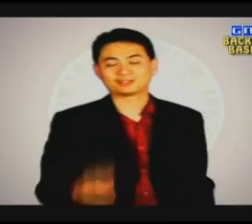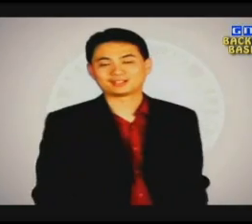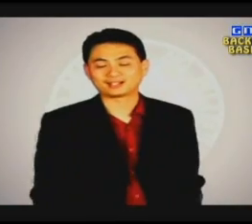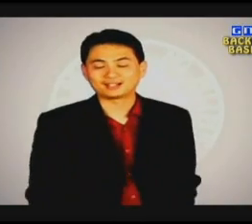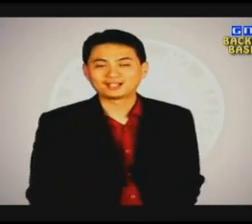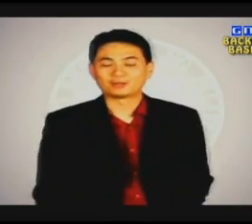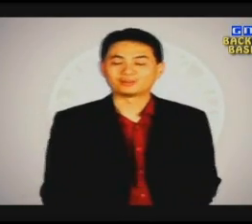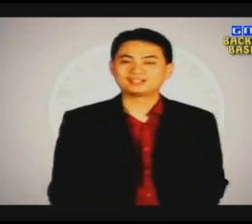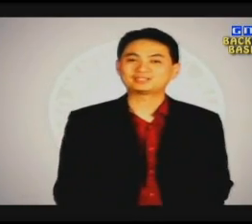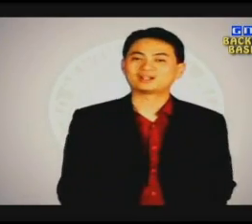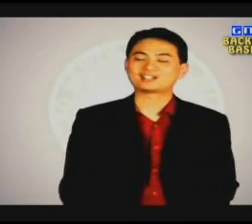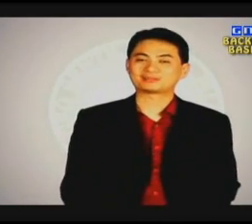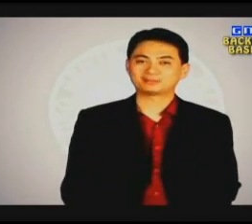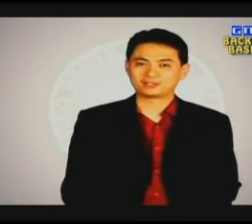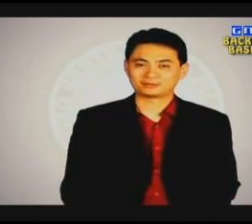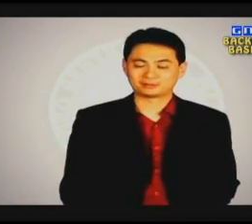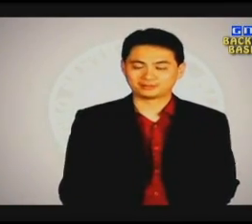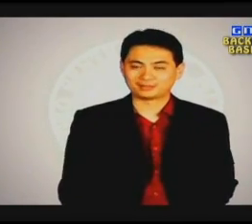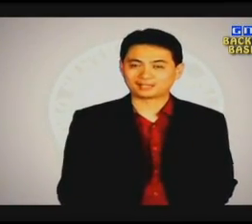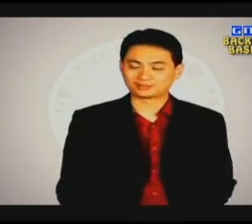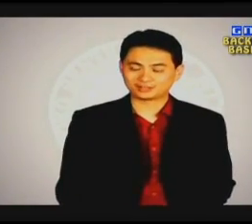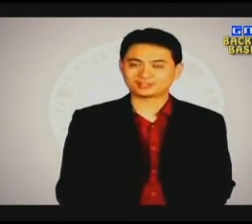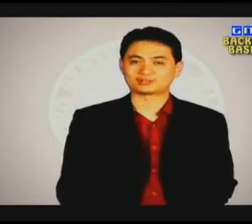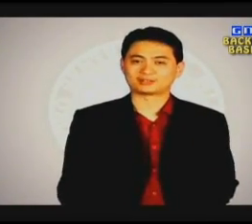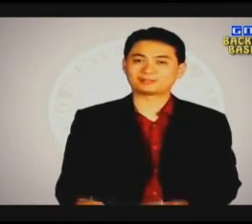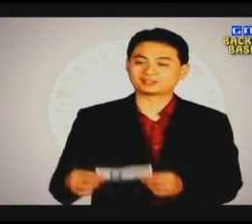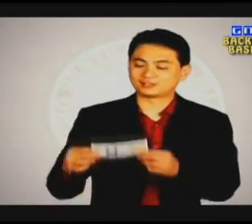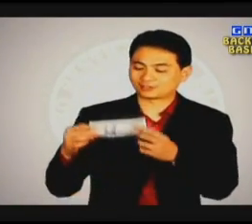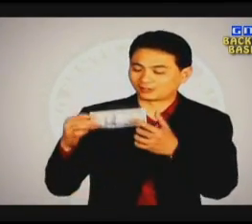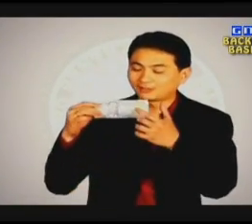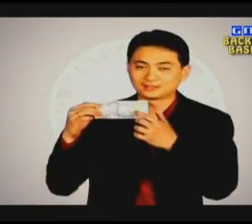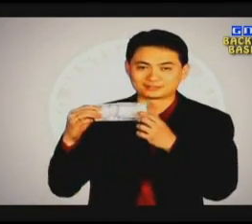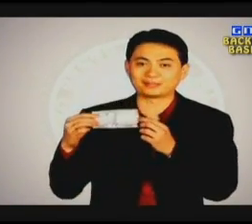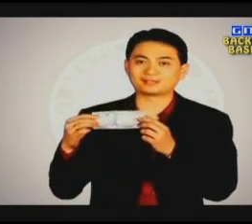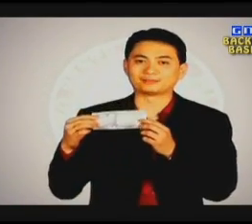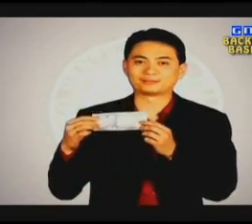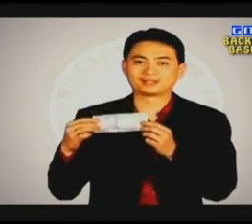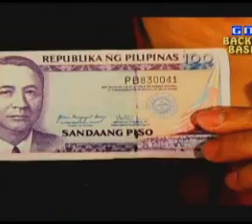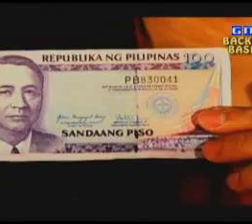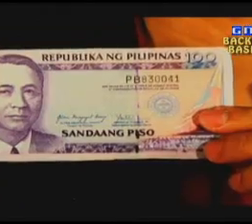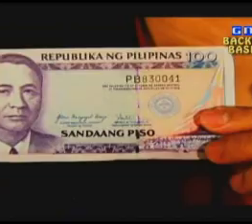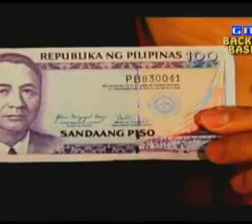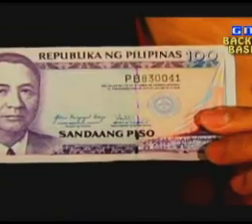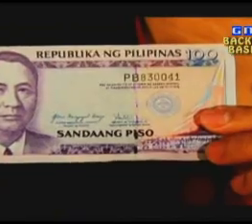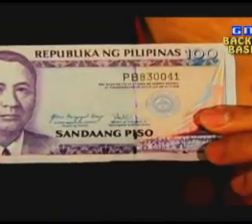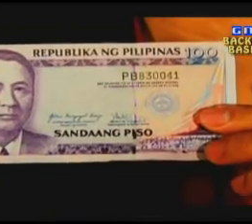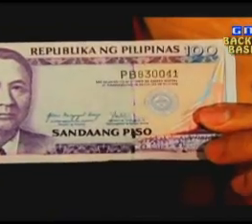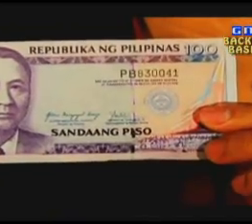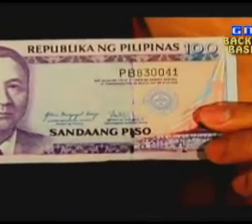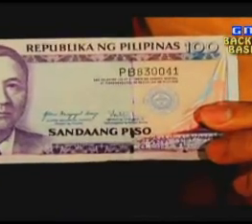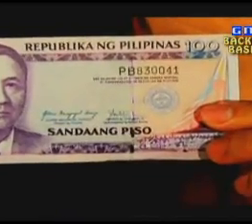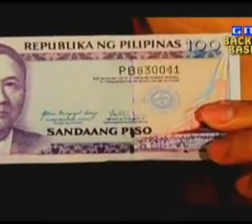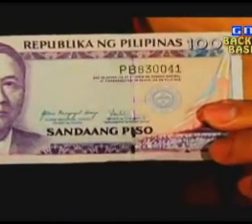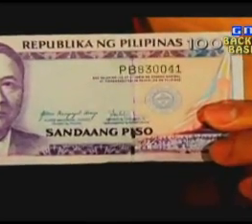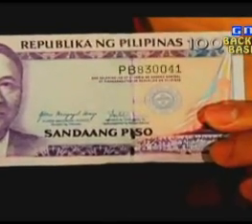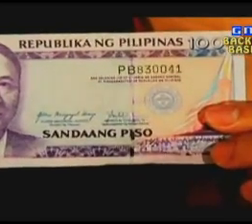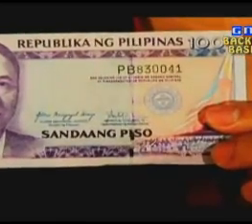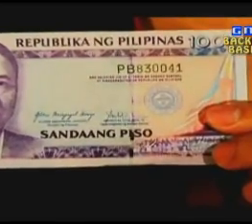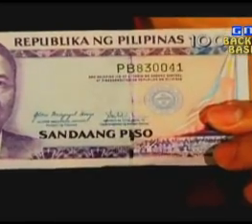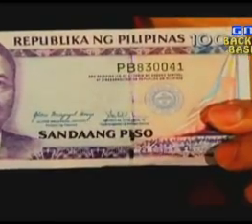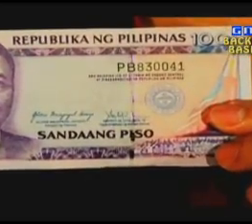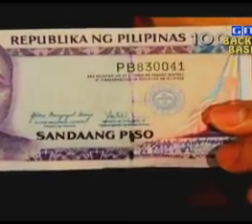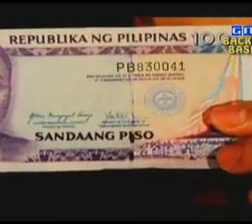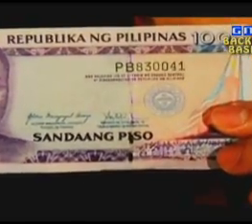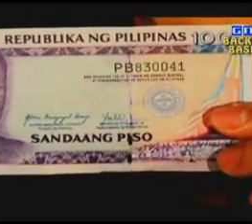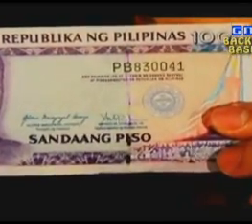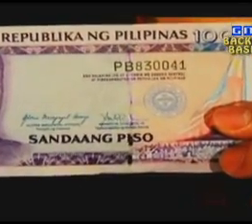I can take you there, we need to ask permission from the man whose signature appears on this bill, the Governor of the Bangko Sentral ng